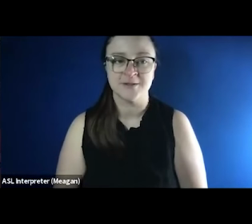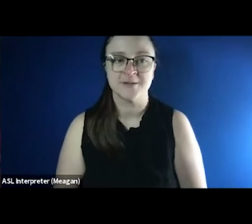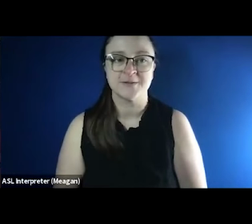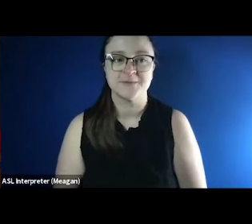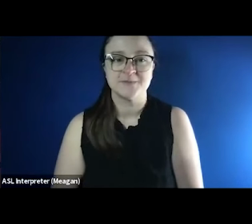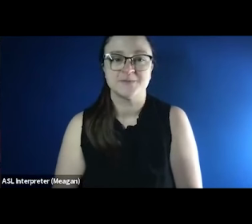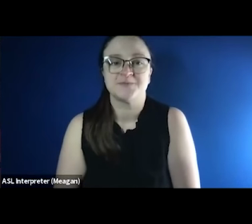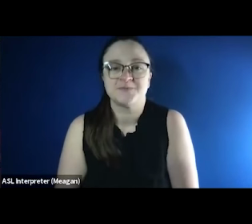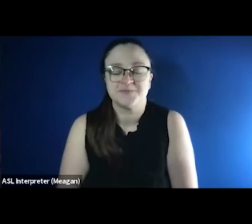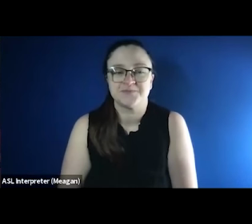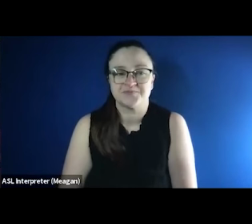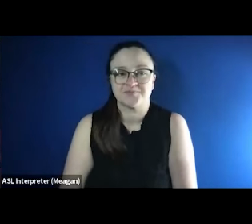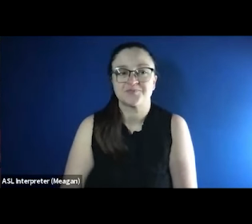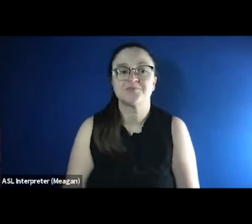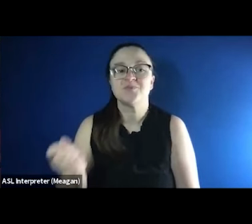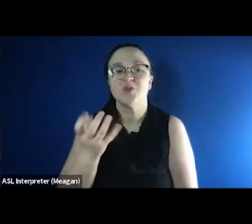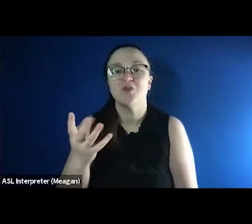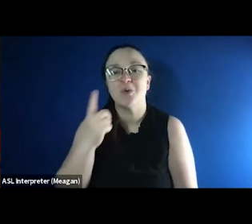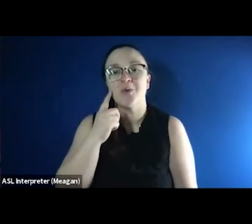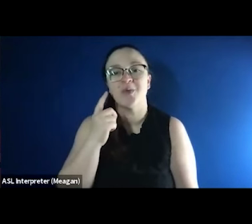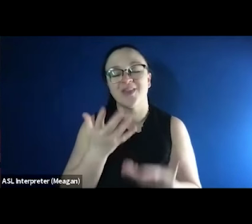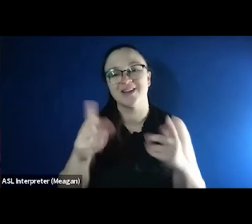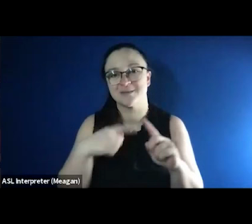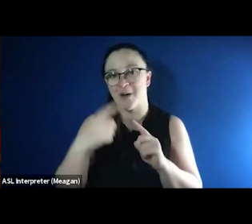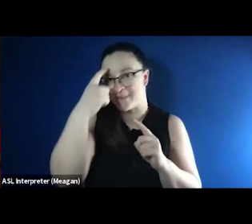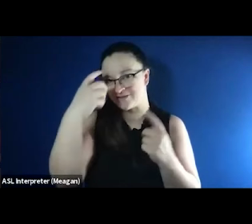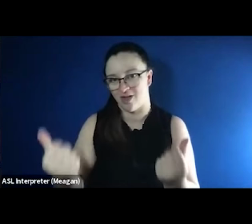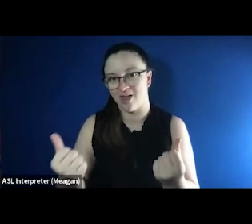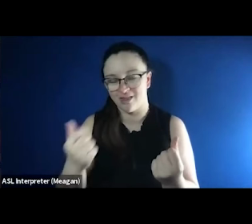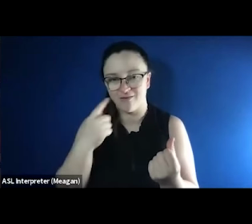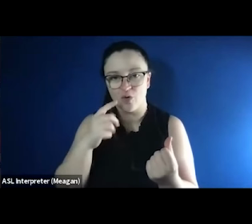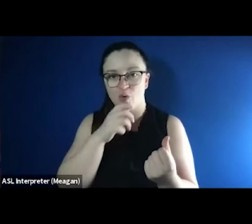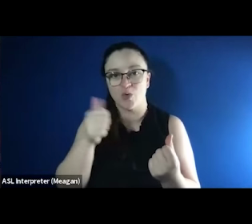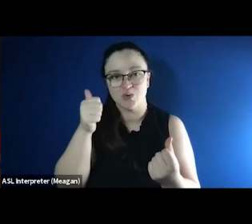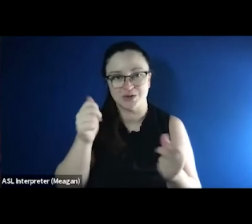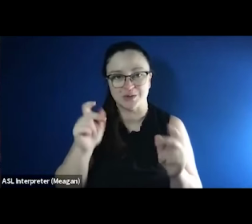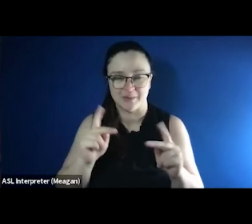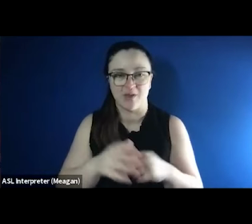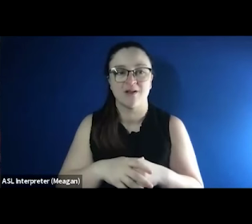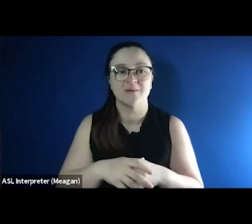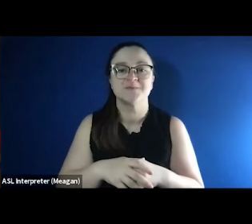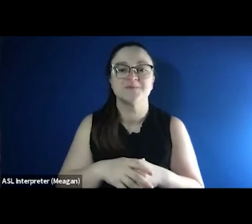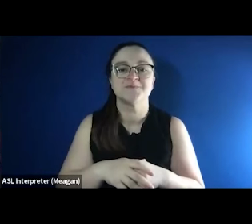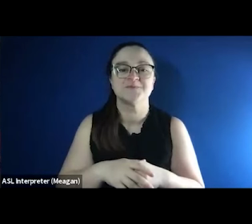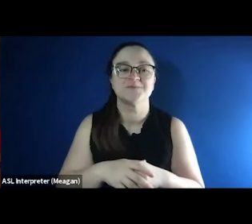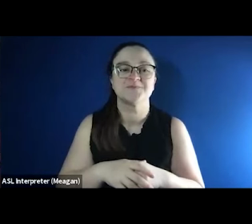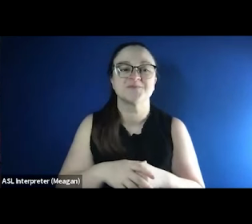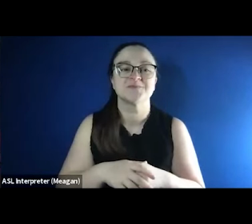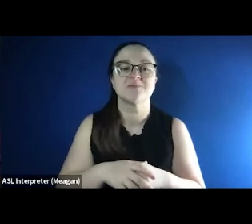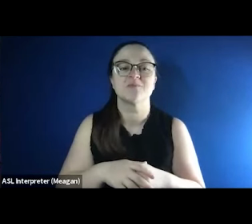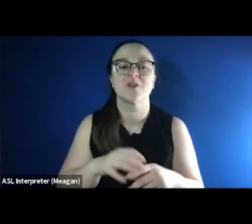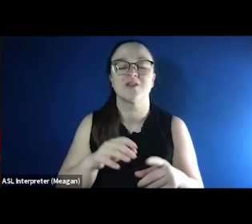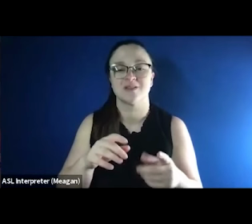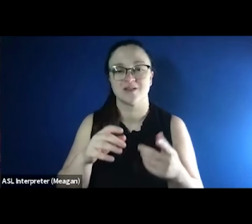A couple of points about the mental health of older adults. An important skill in geriatric psychiatry is the ability to differentiate